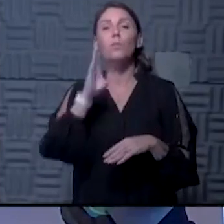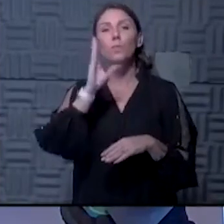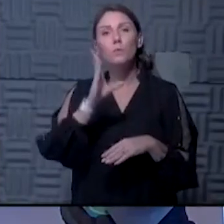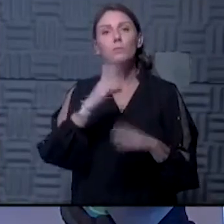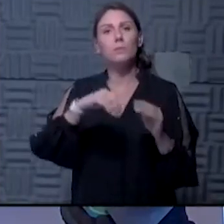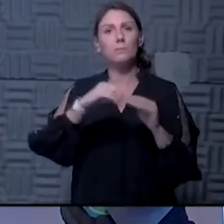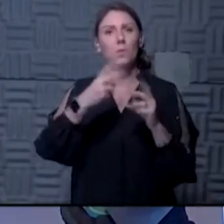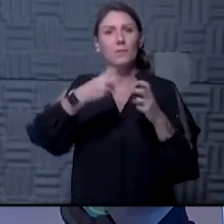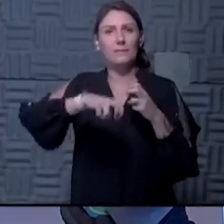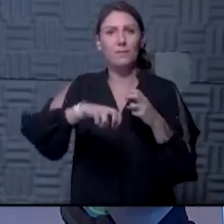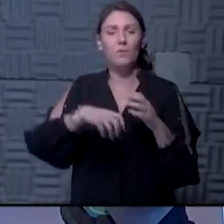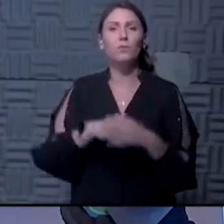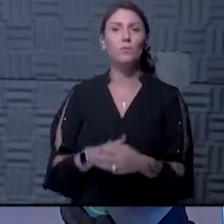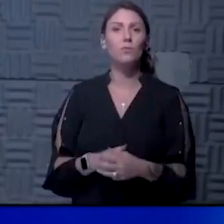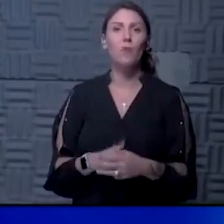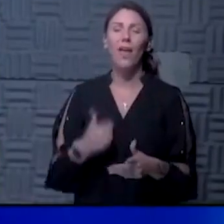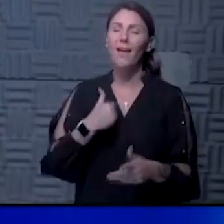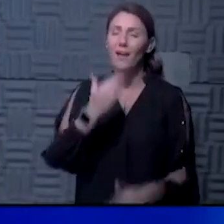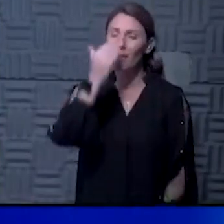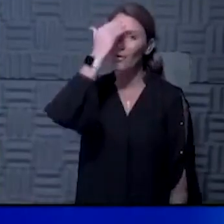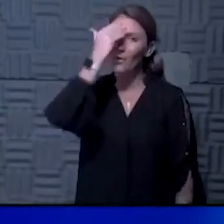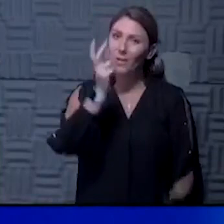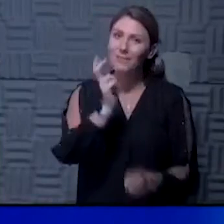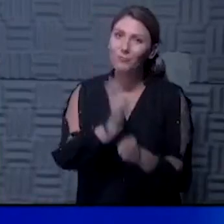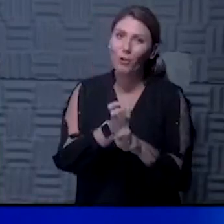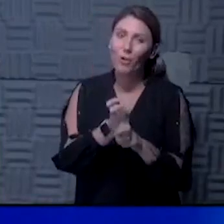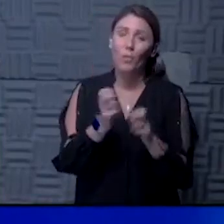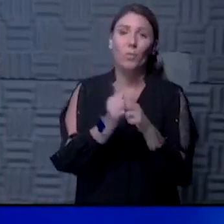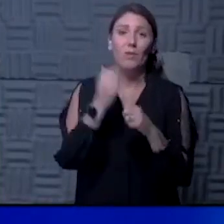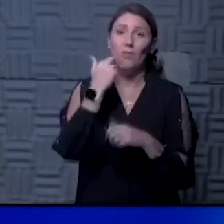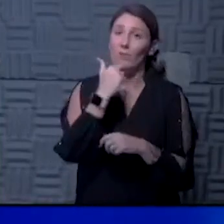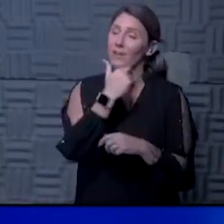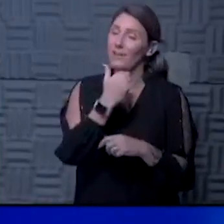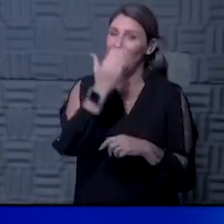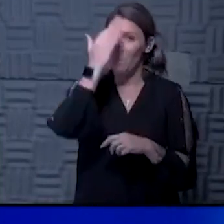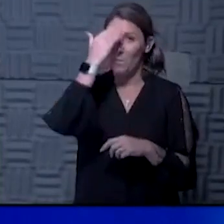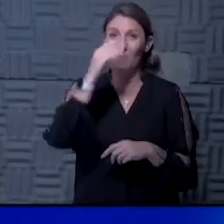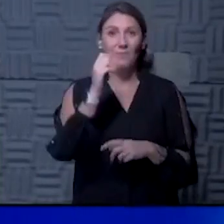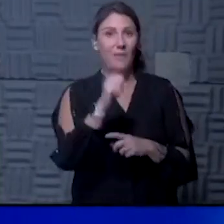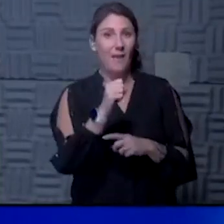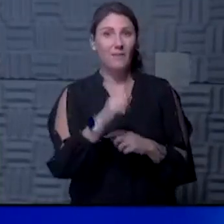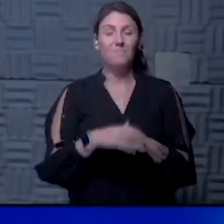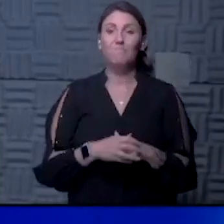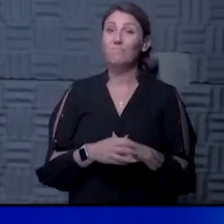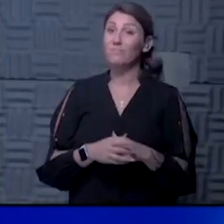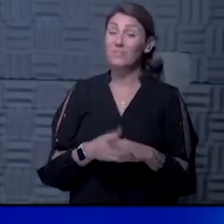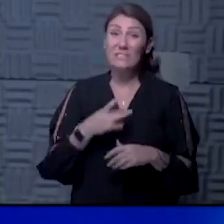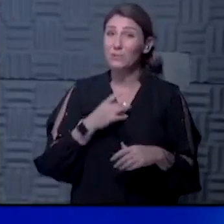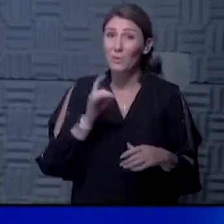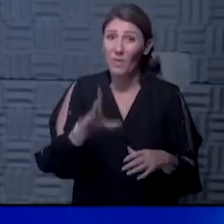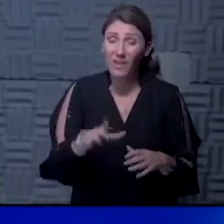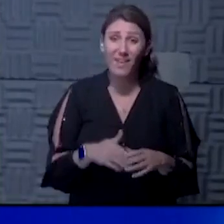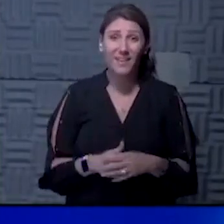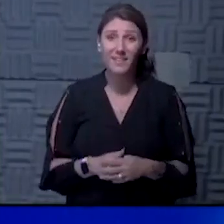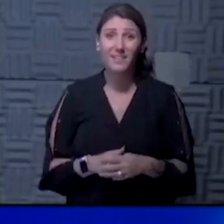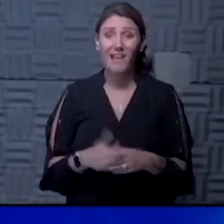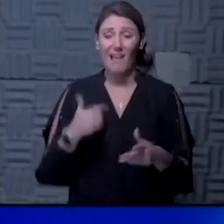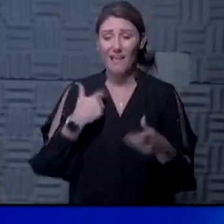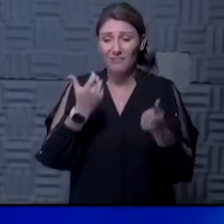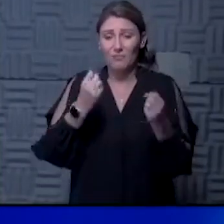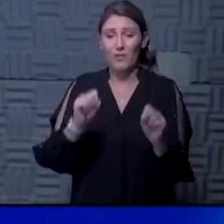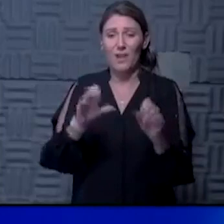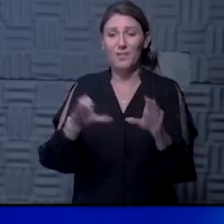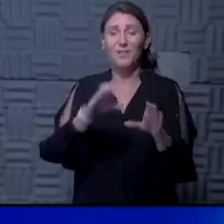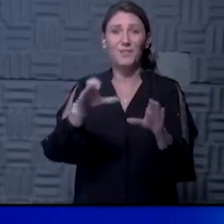difficult, and I would just say I know that's going to be hard on restaurants. Yeah, and which we don't like. I know I try to